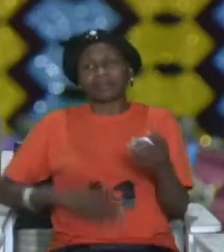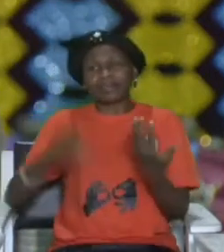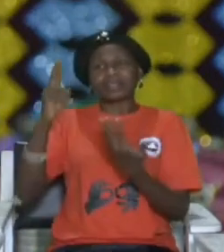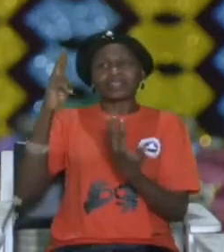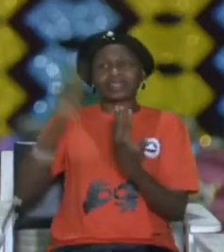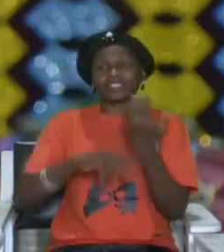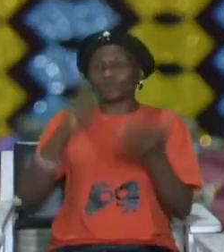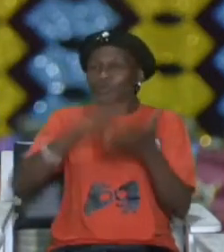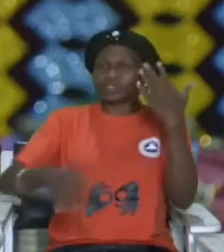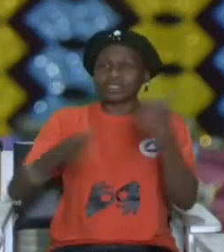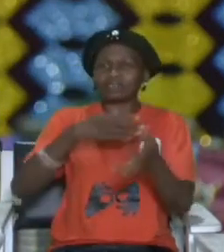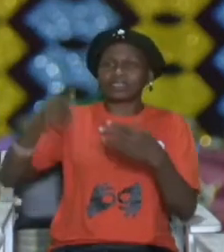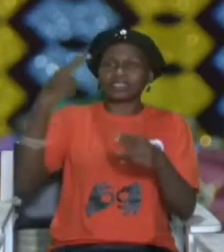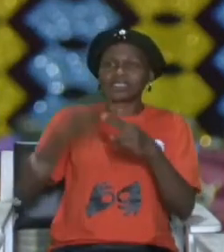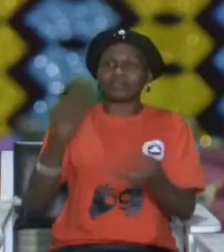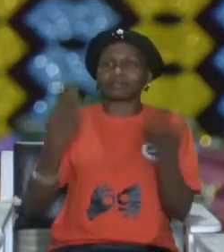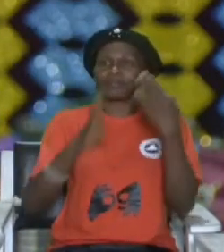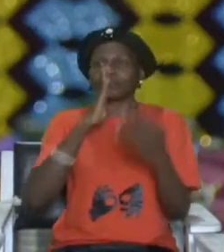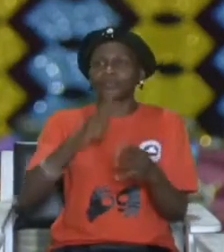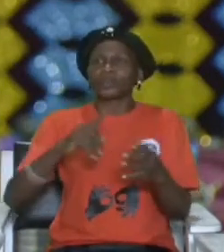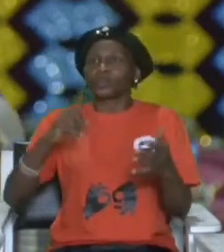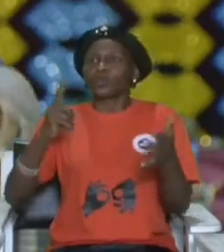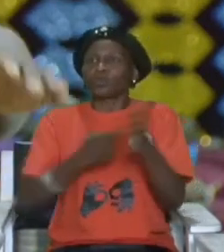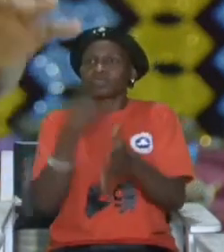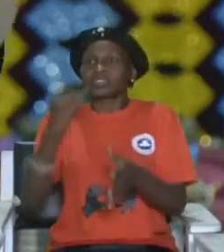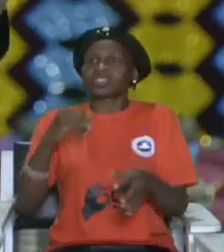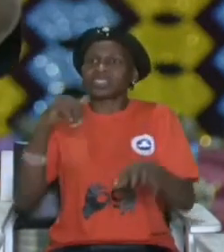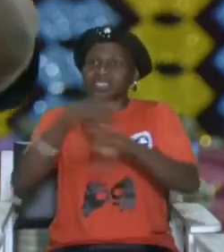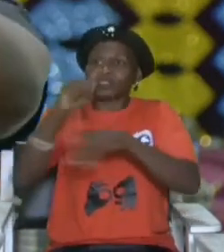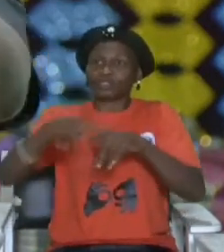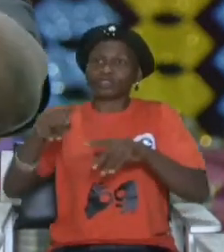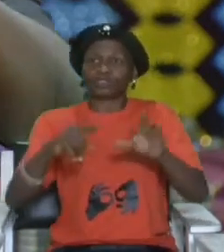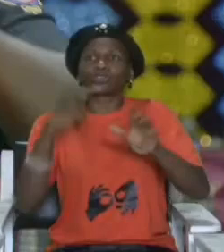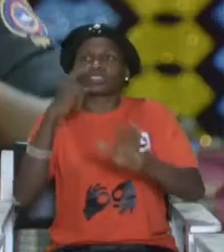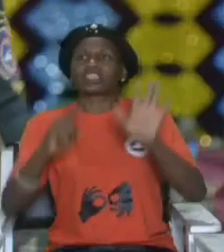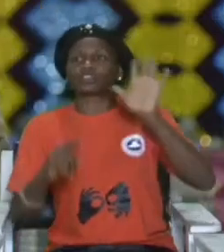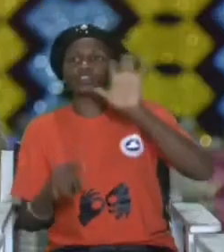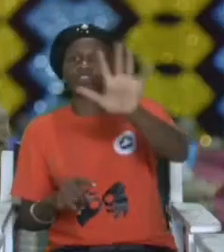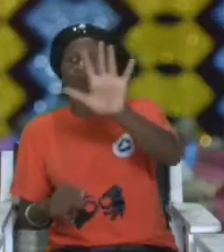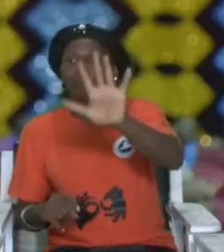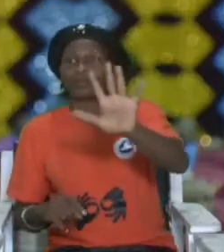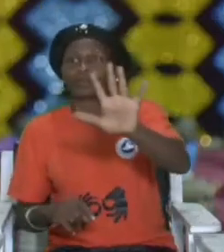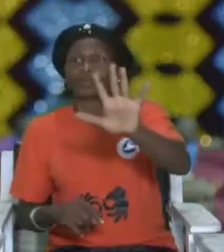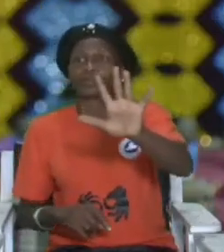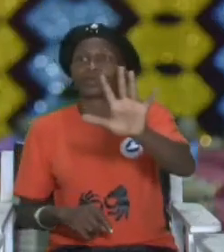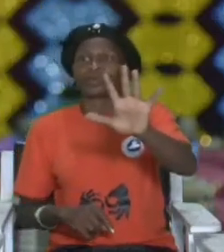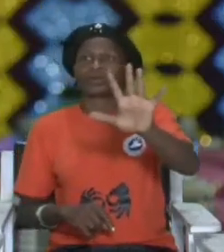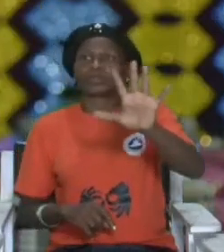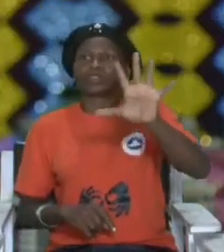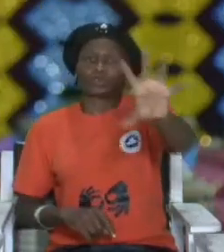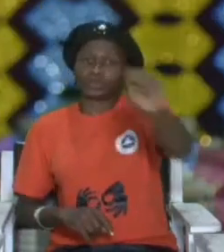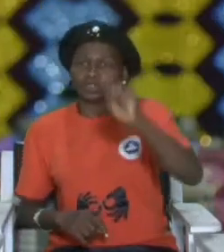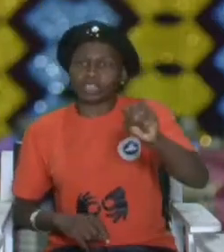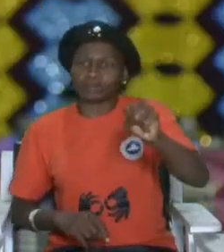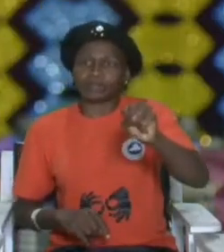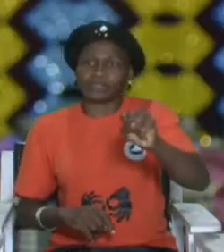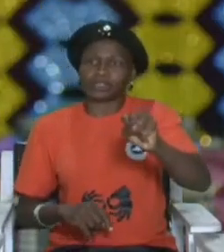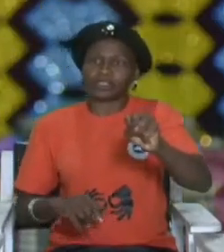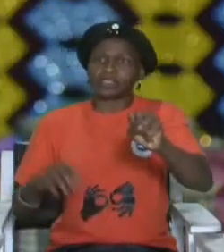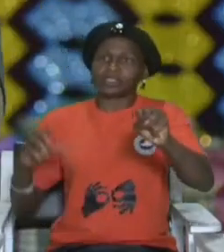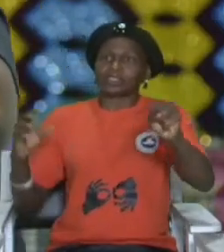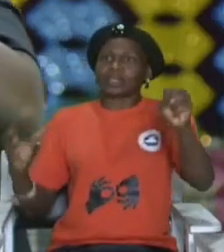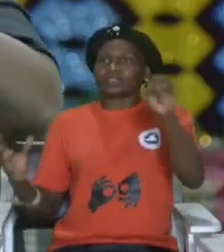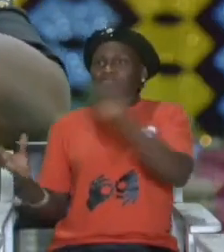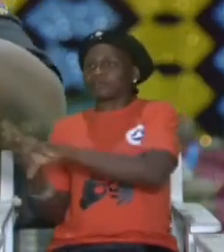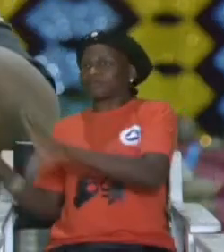the name might be, once they send it, you will tell it stop. And then you would grab it, transfer it,